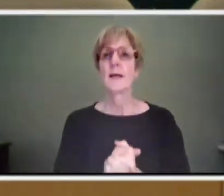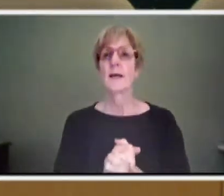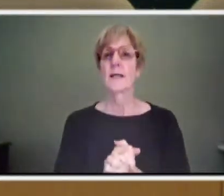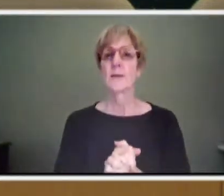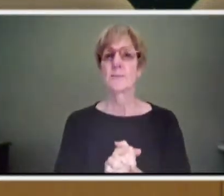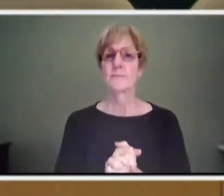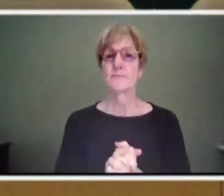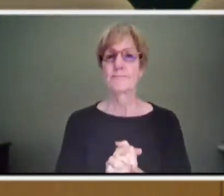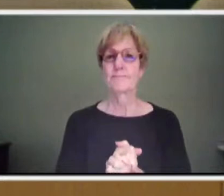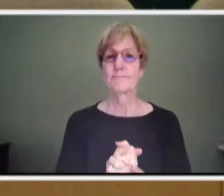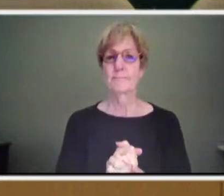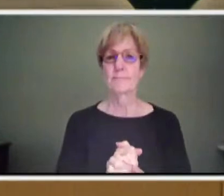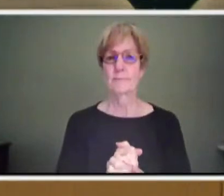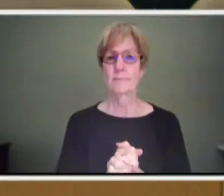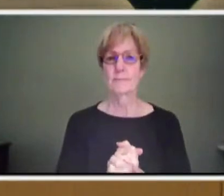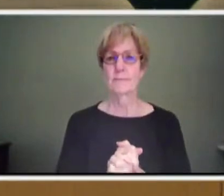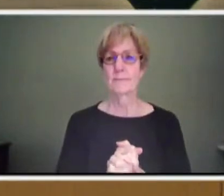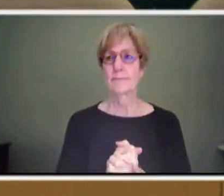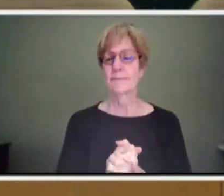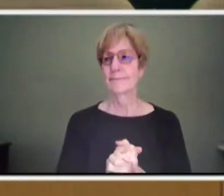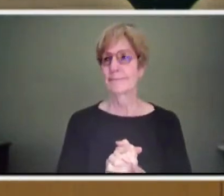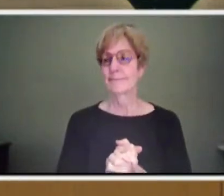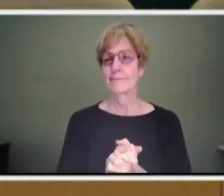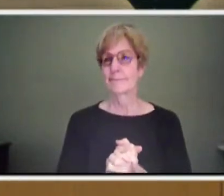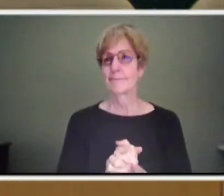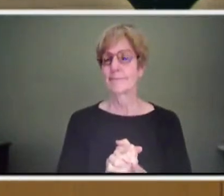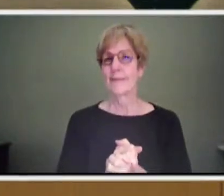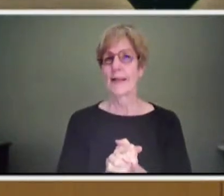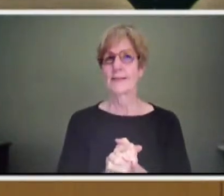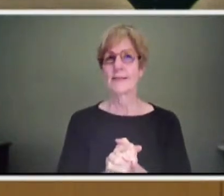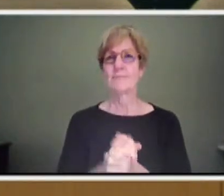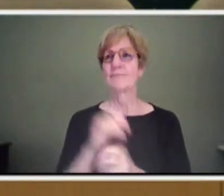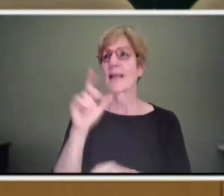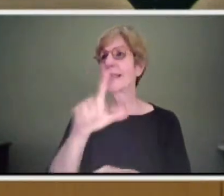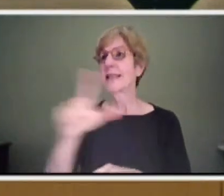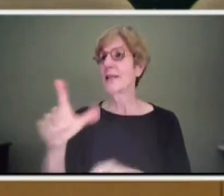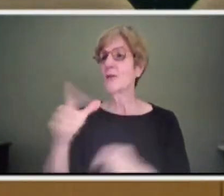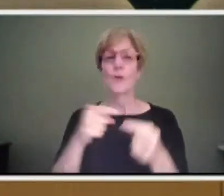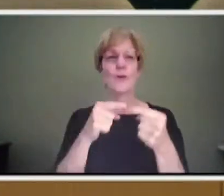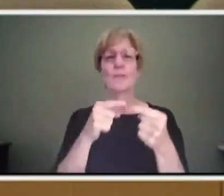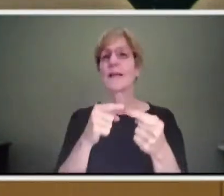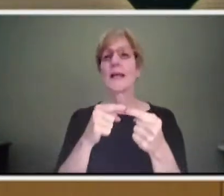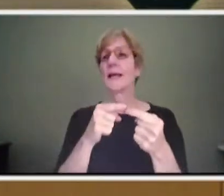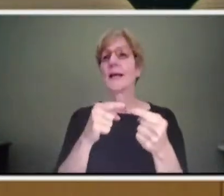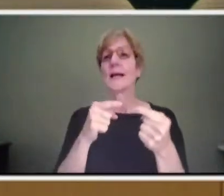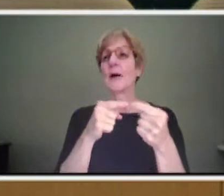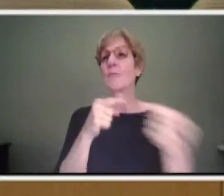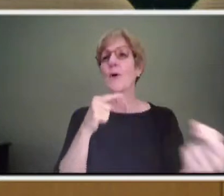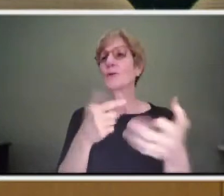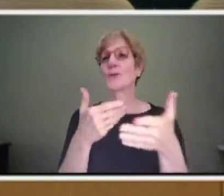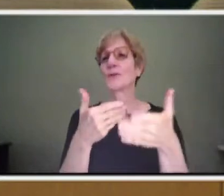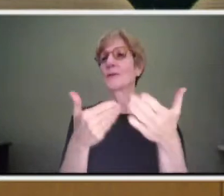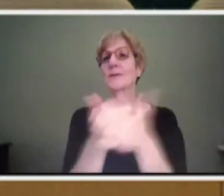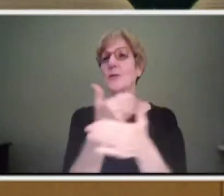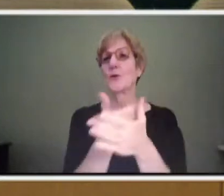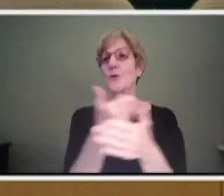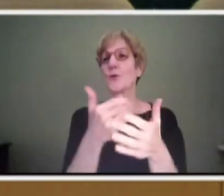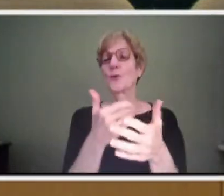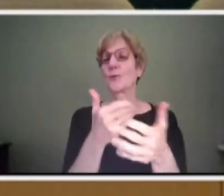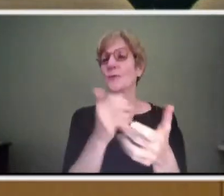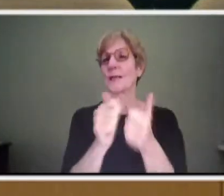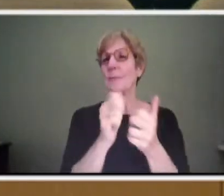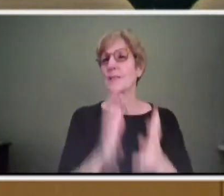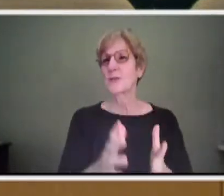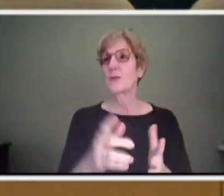so the note on that is national landlord opposes new housing in competition. So if our goal is to keep driving up